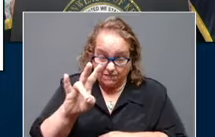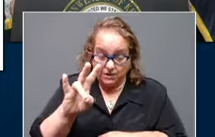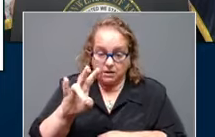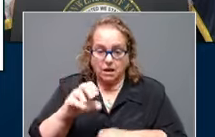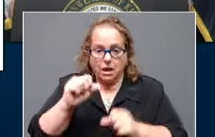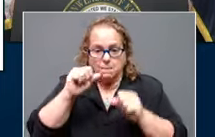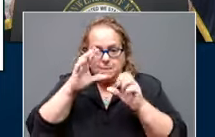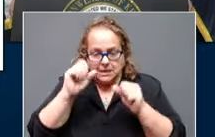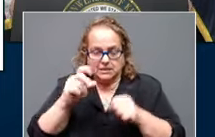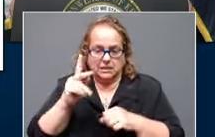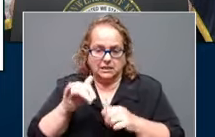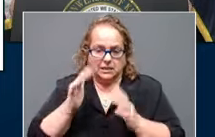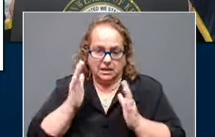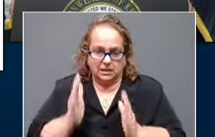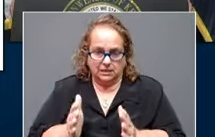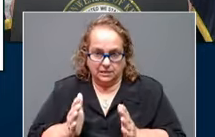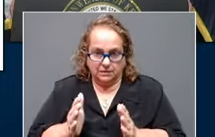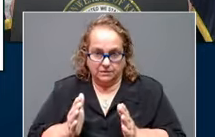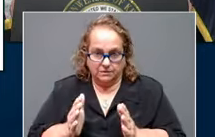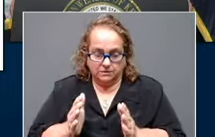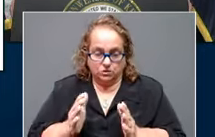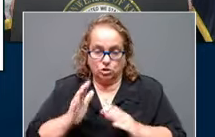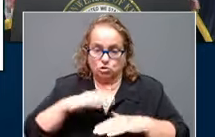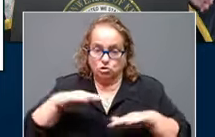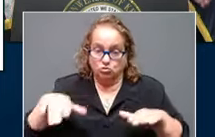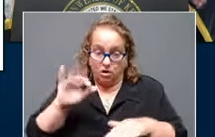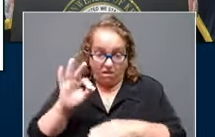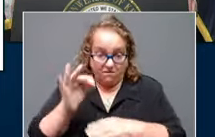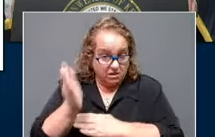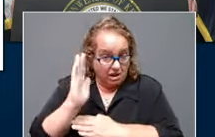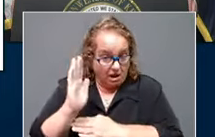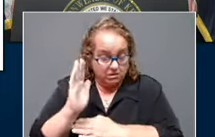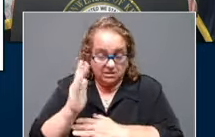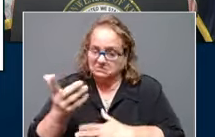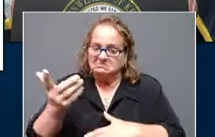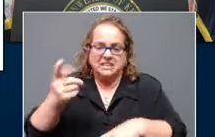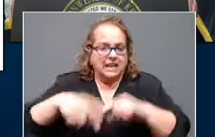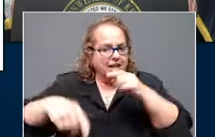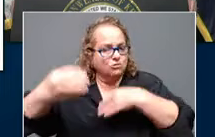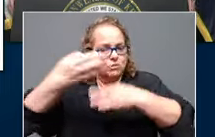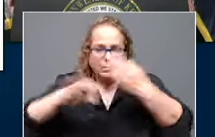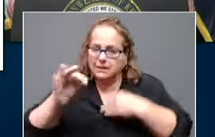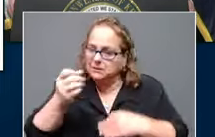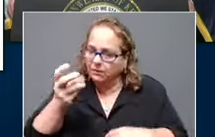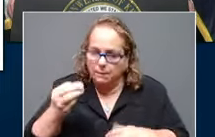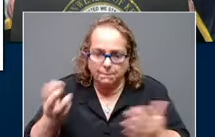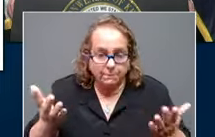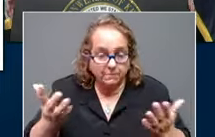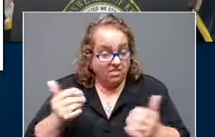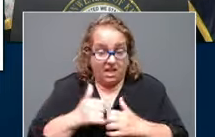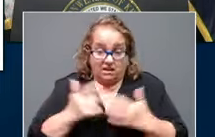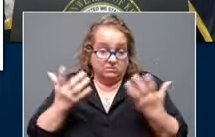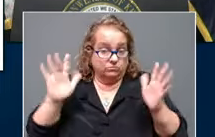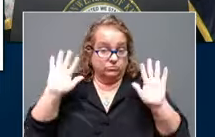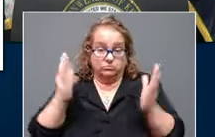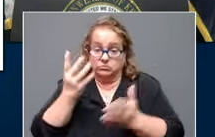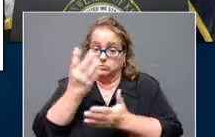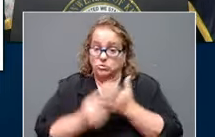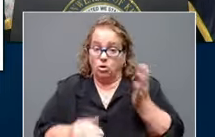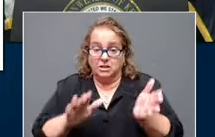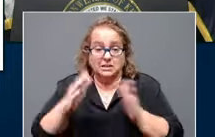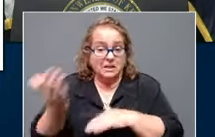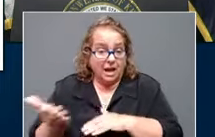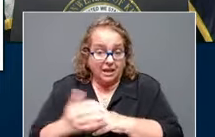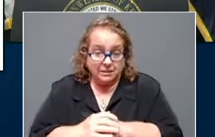quickly it's happened. On the far left, that's June 21st. That's what, 6 weeks